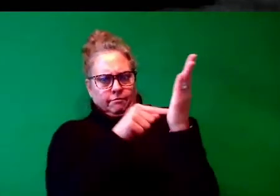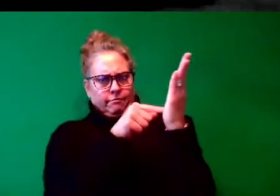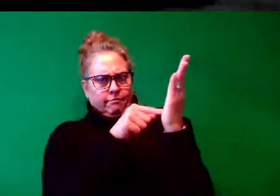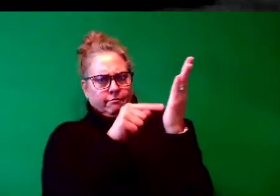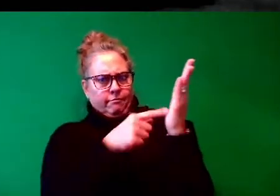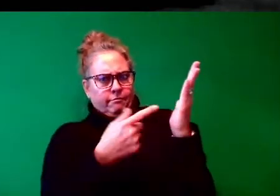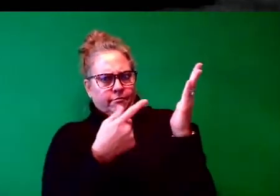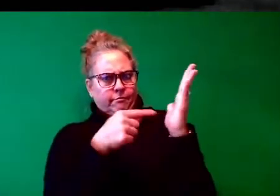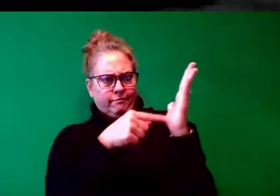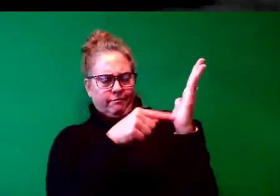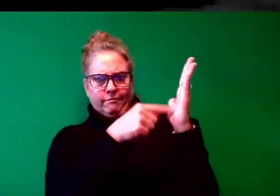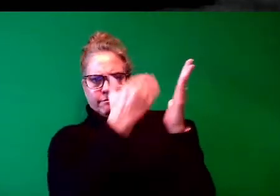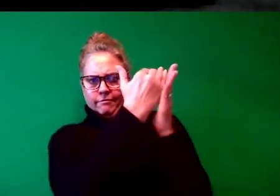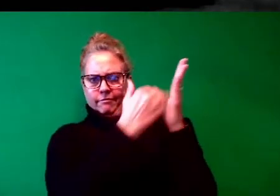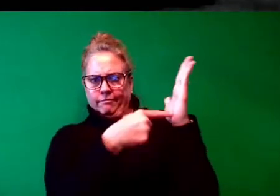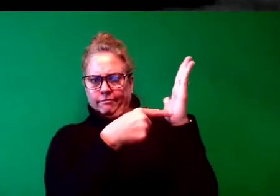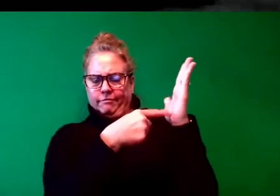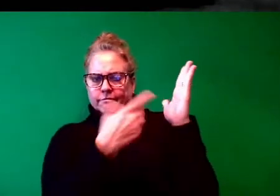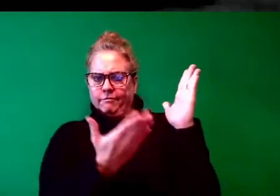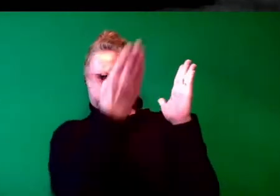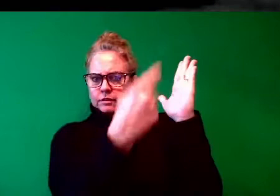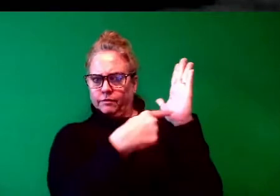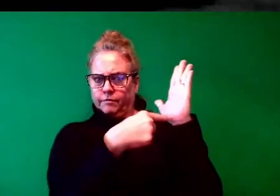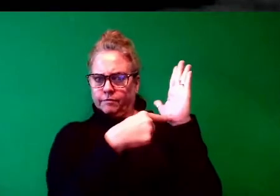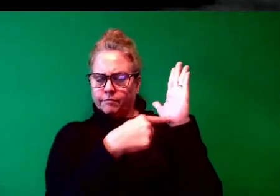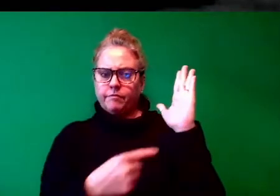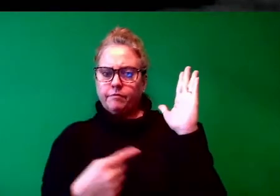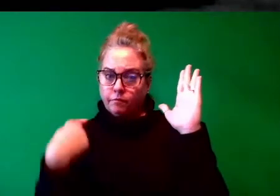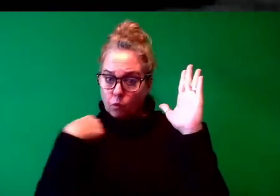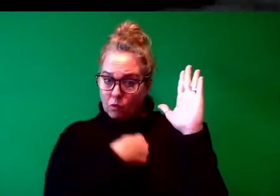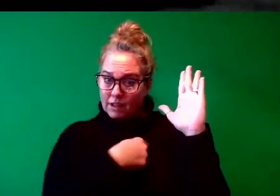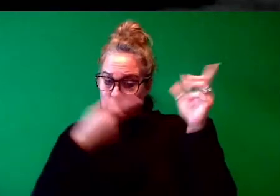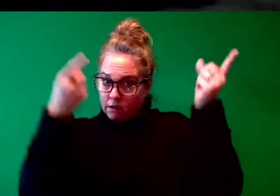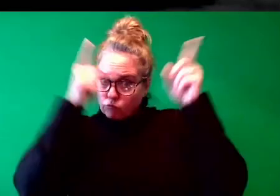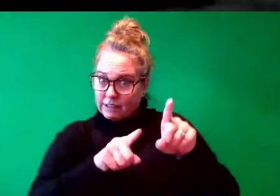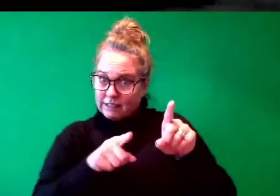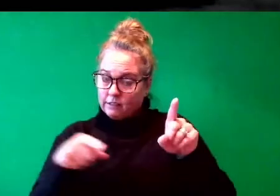that we here agree more than we disagree.